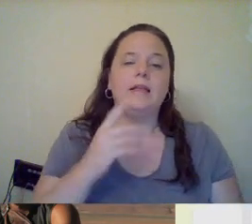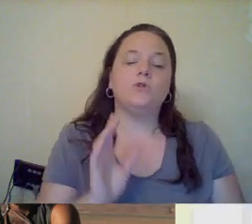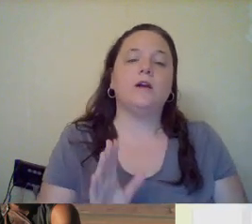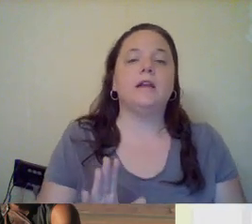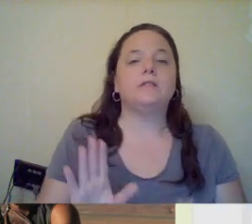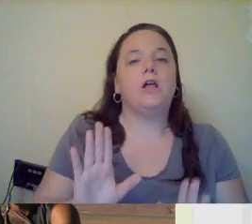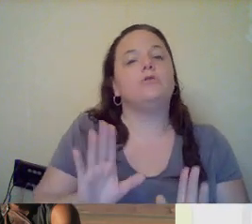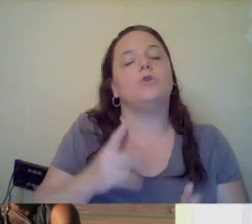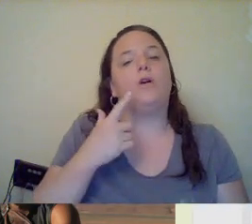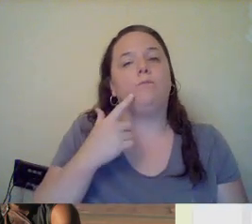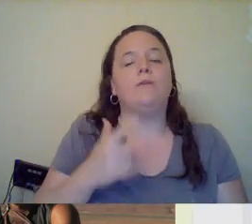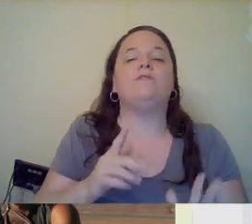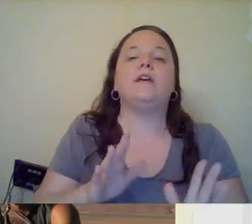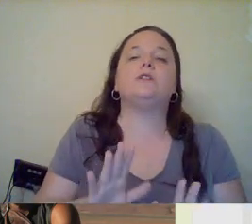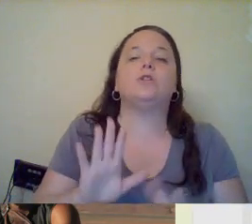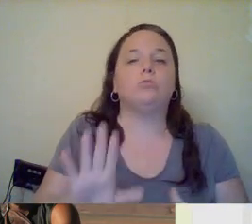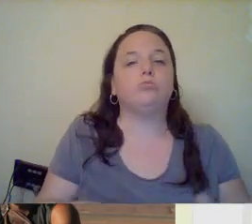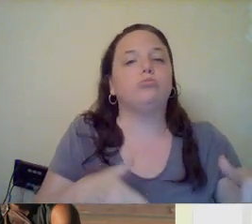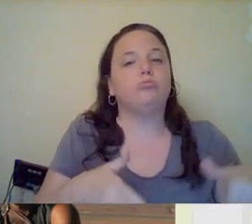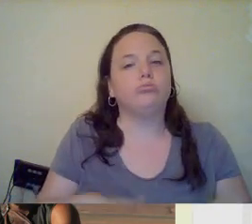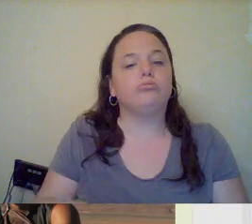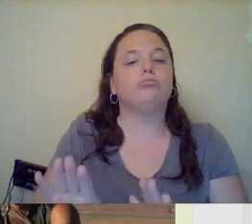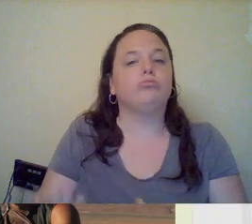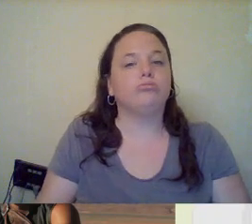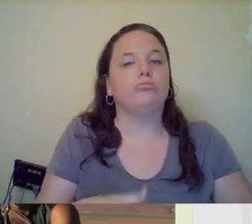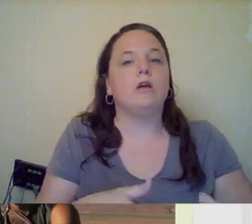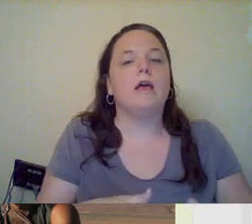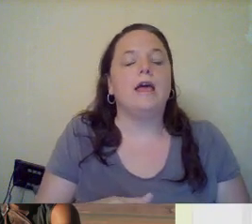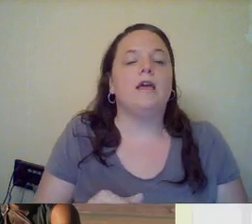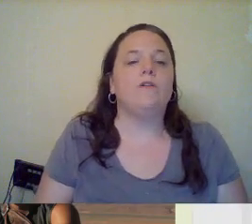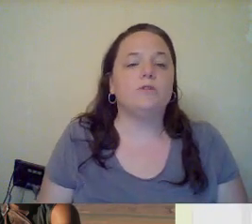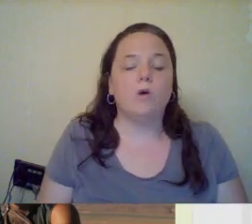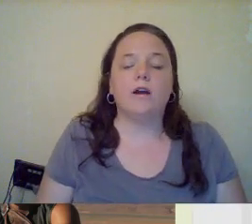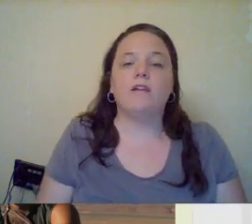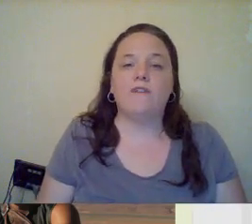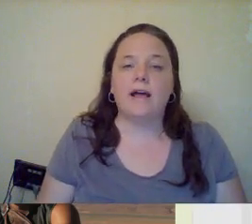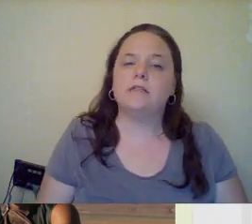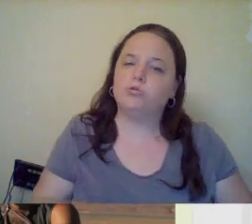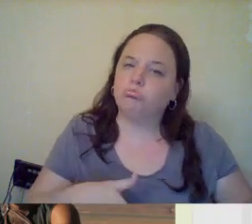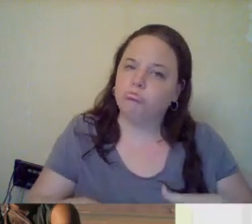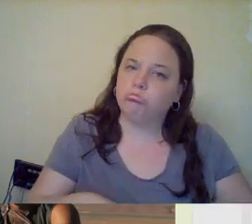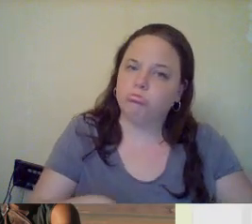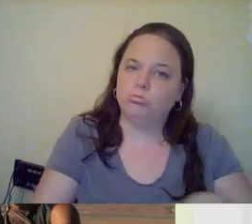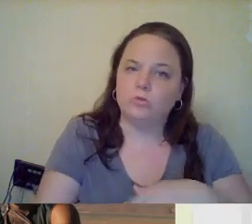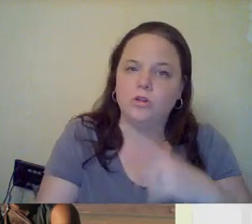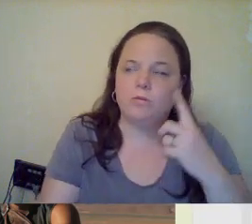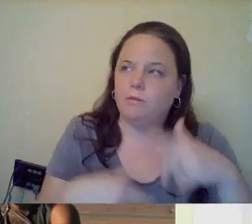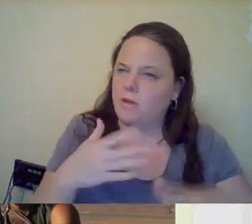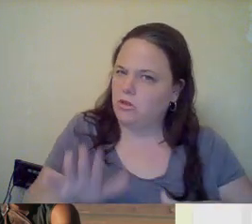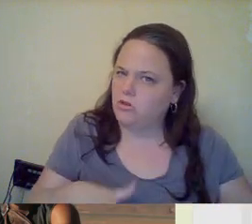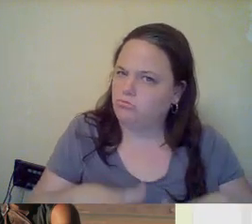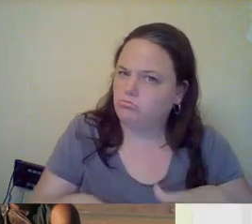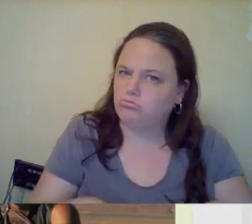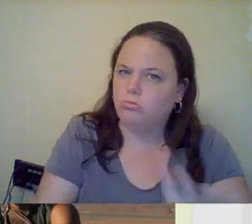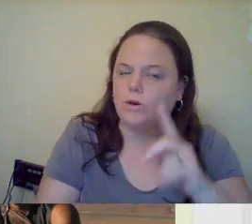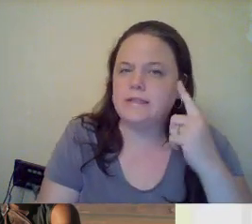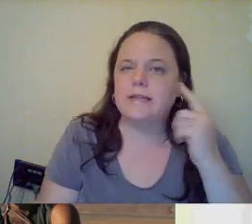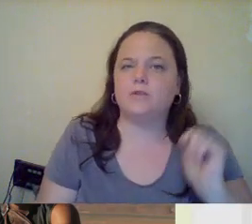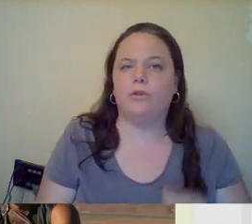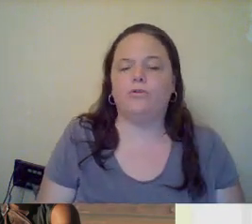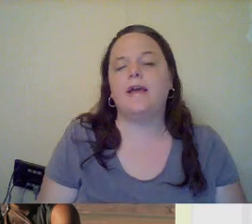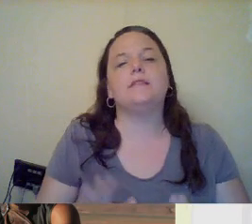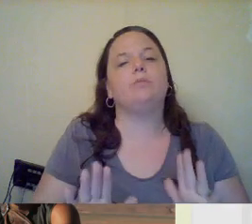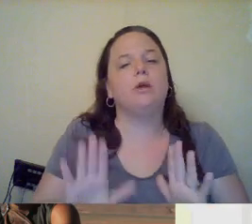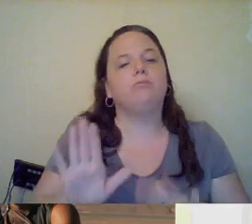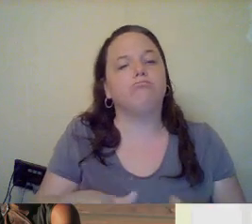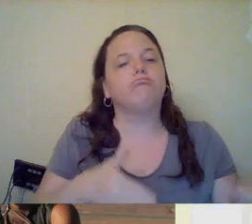Walking, and he's going kind of slow. So our face. If he was walking fast, you maybe a little more intense